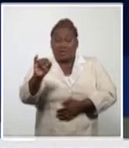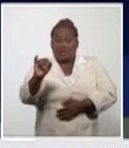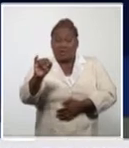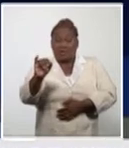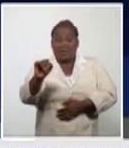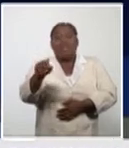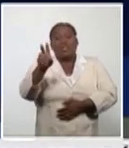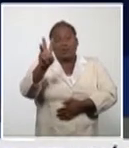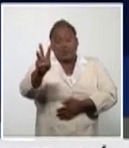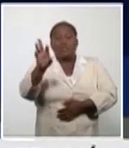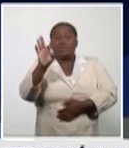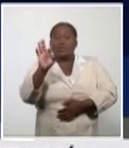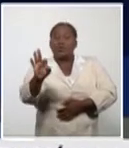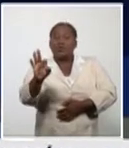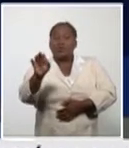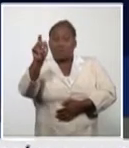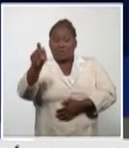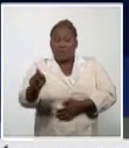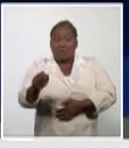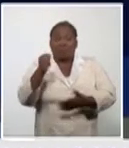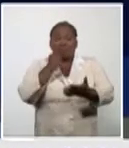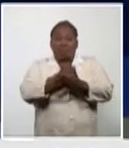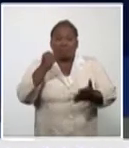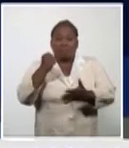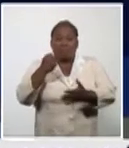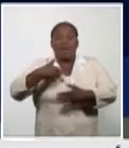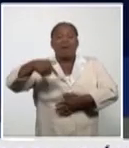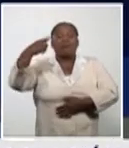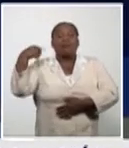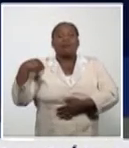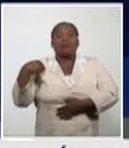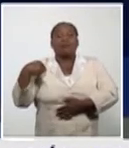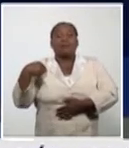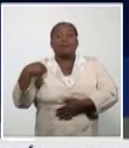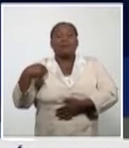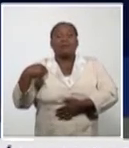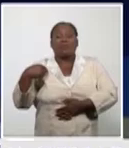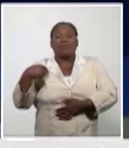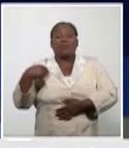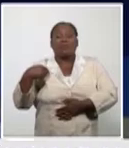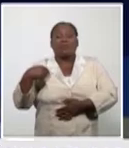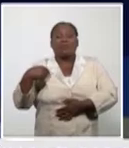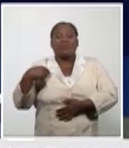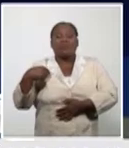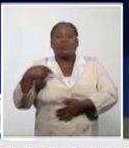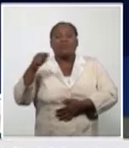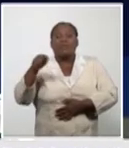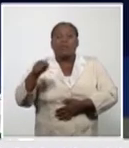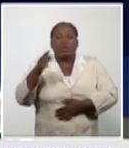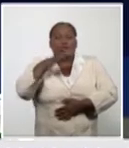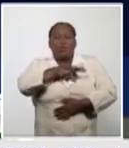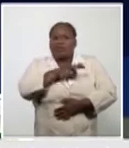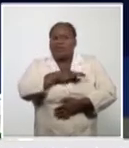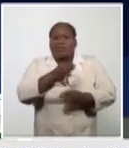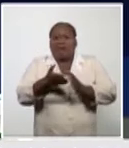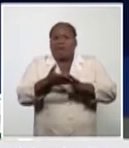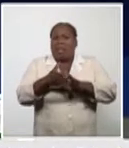The country now accumulates 772 confirmed cases who were asymptomatic.